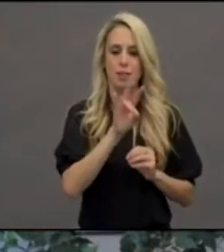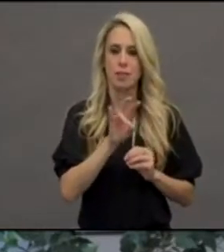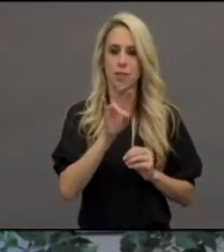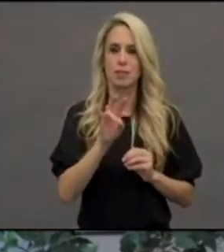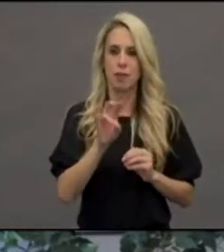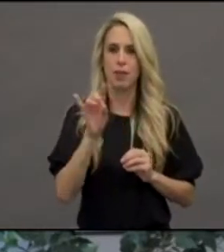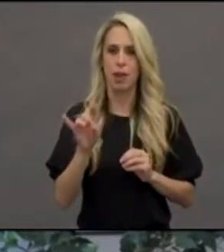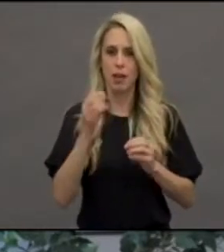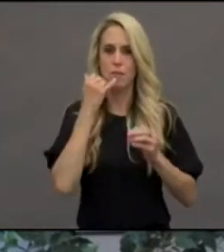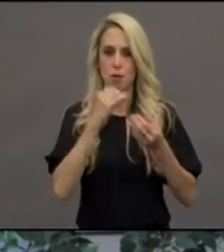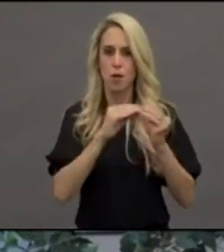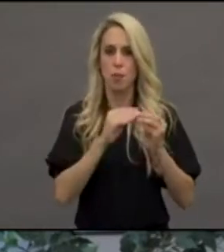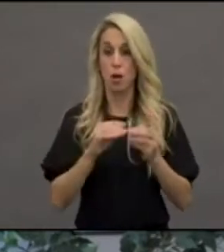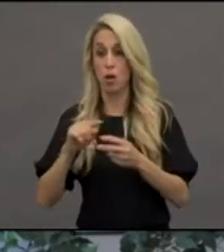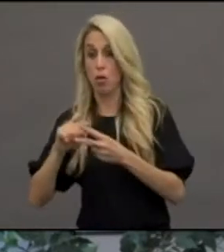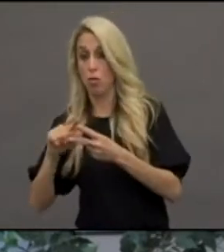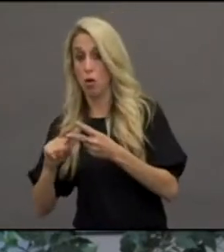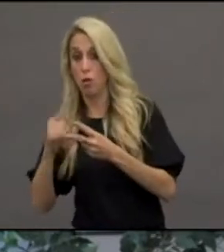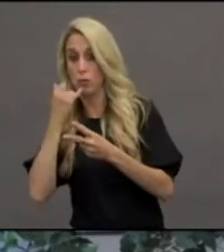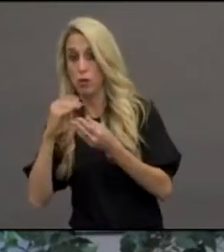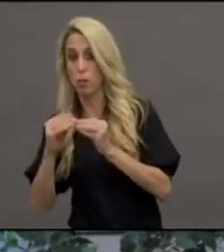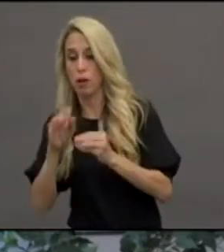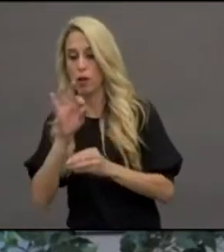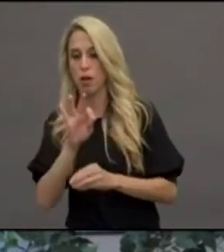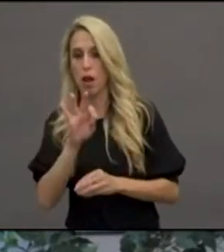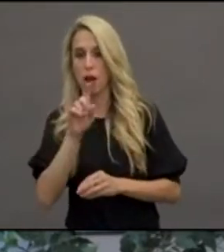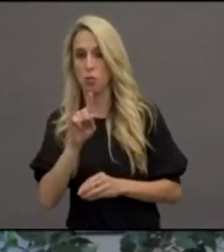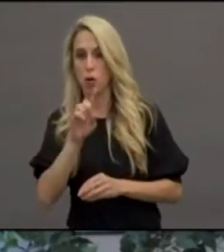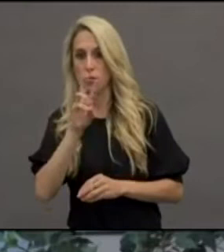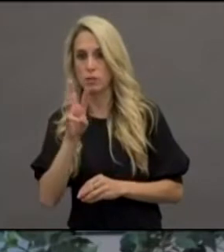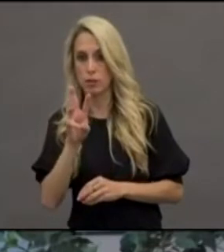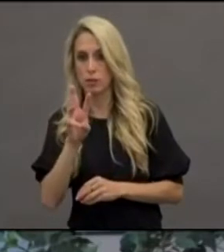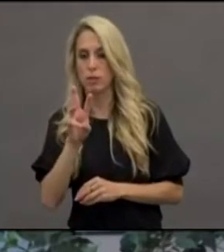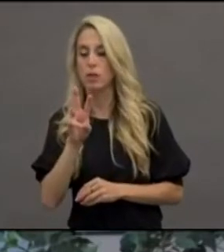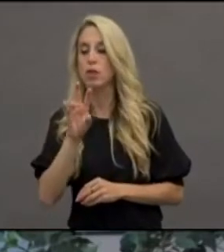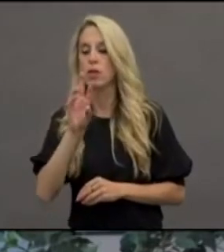408-808-7778 number. And those numbers are